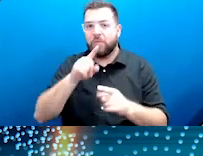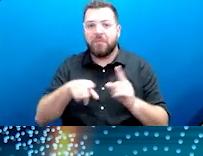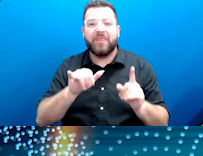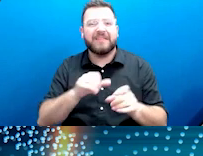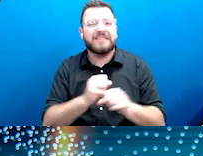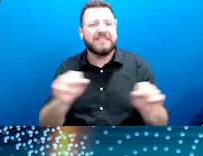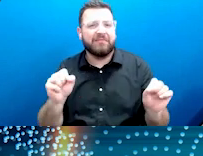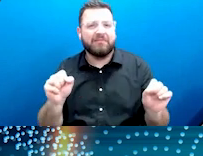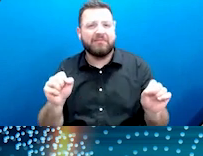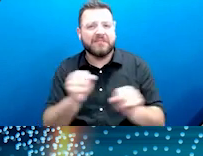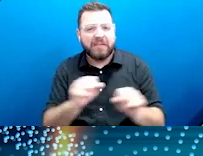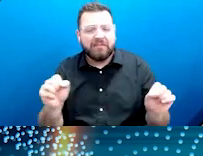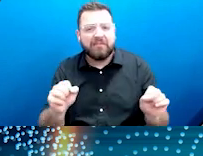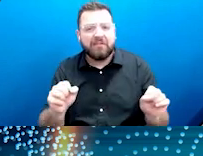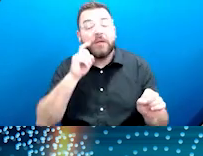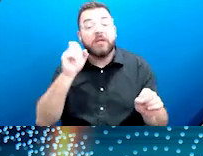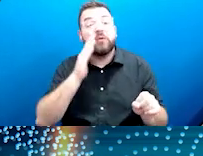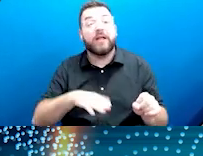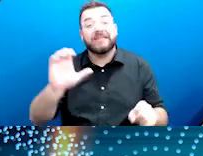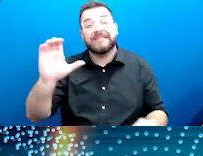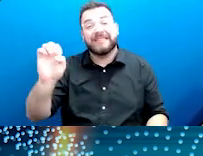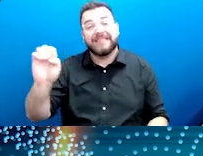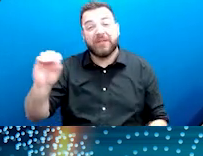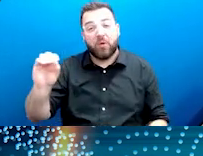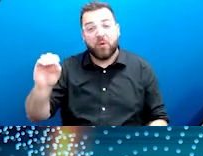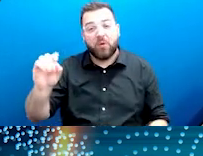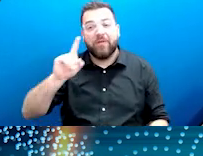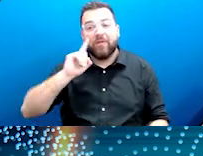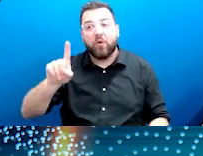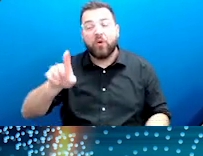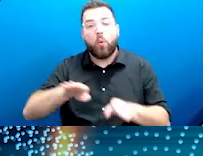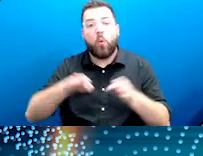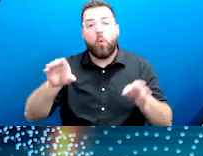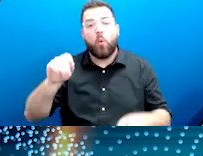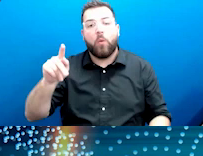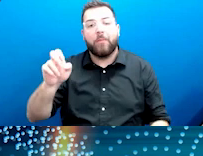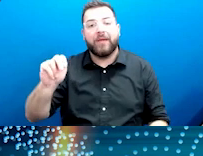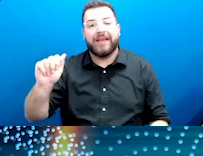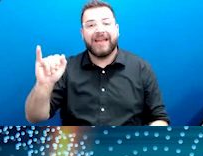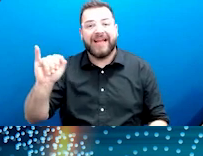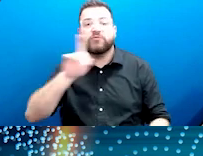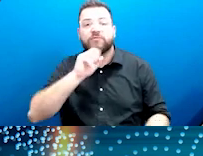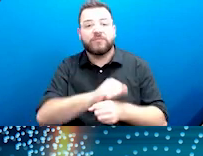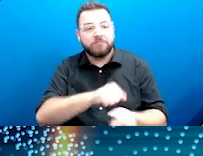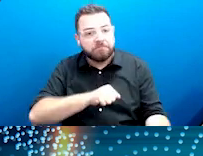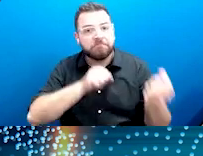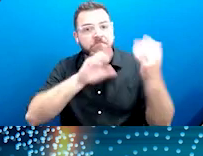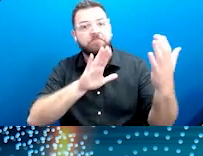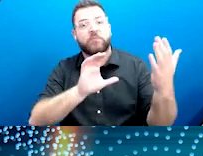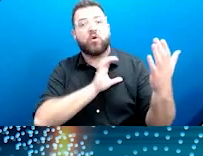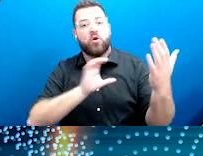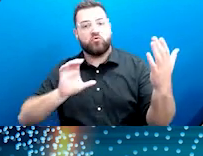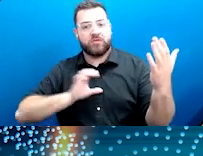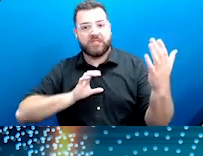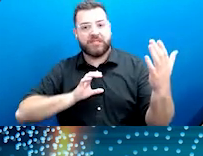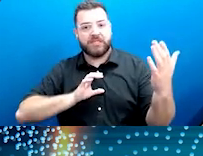they actually, the CEO of OpenAI actually went before Congress to tell them that they should, what they